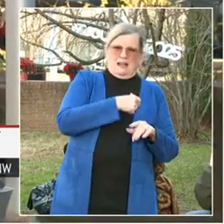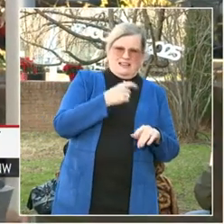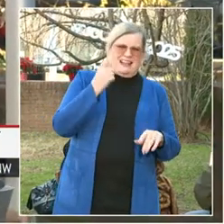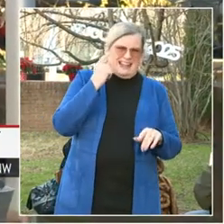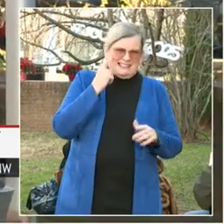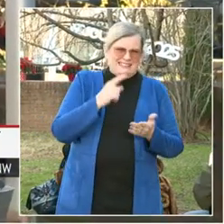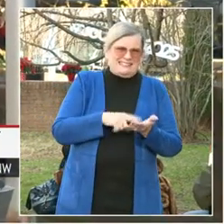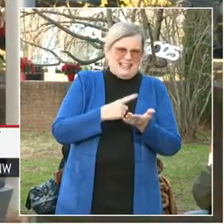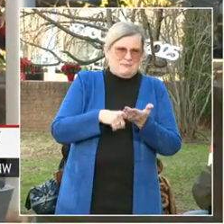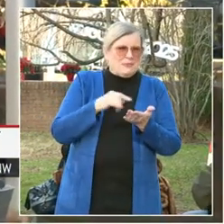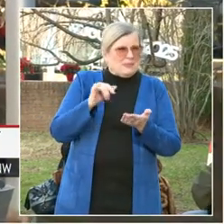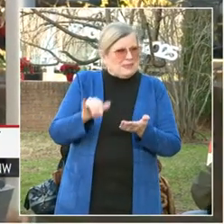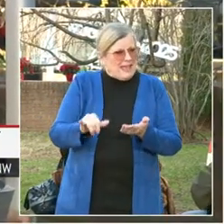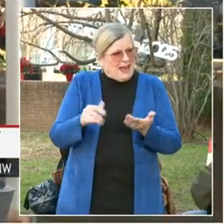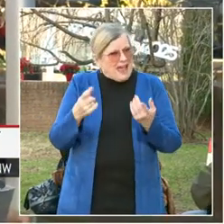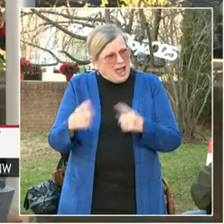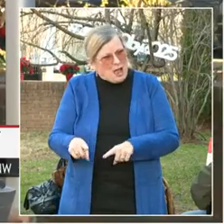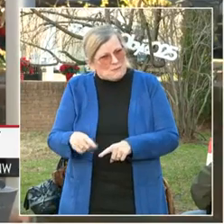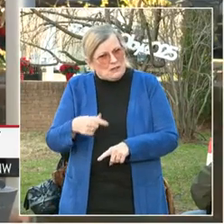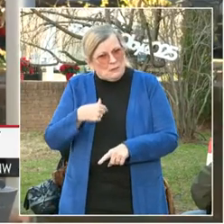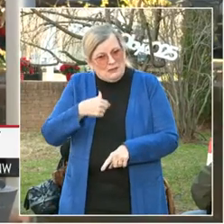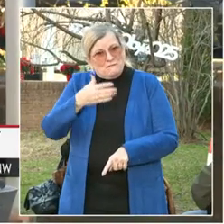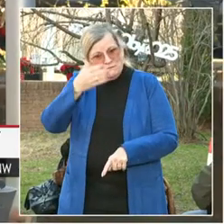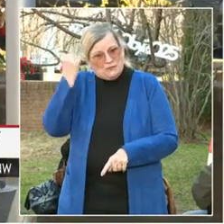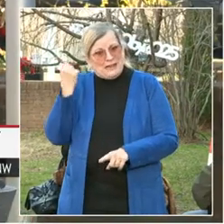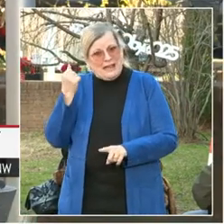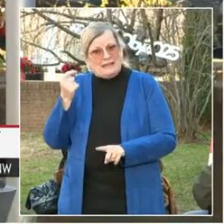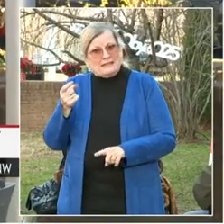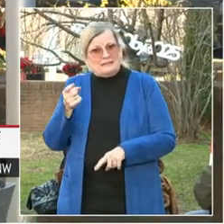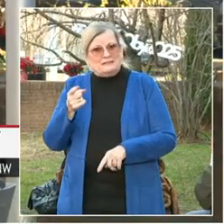I appreciate that note, and I take it seriously.